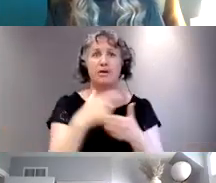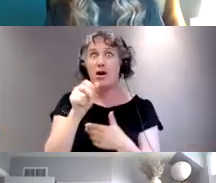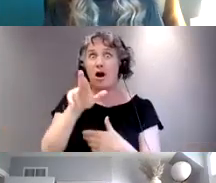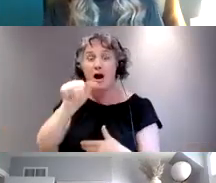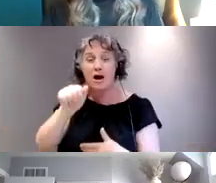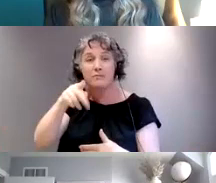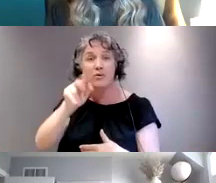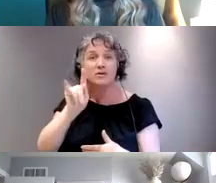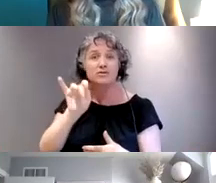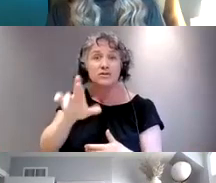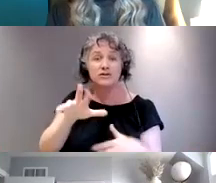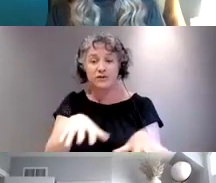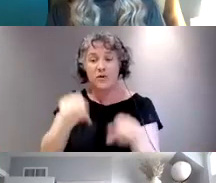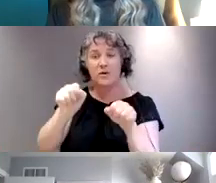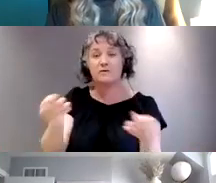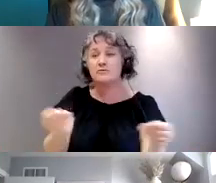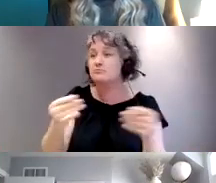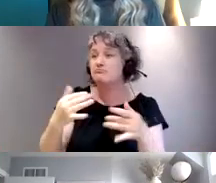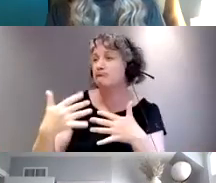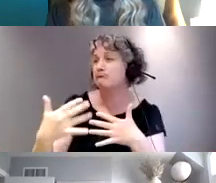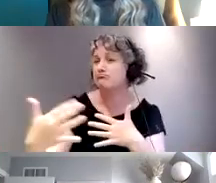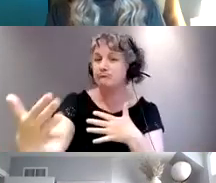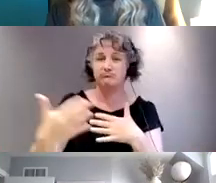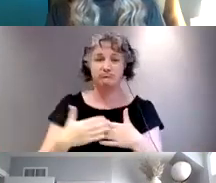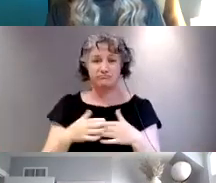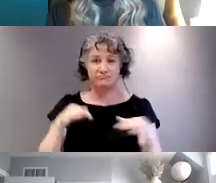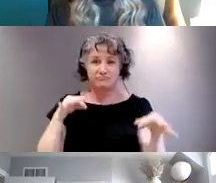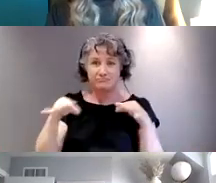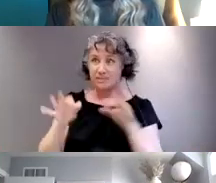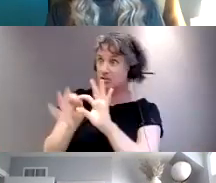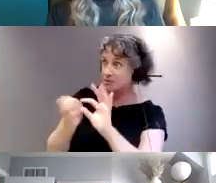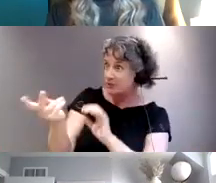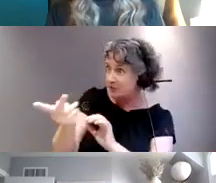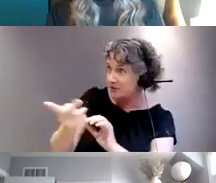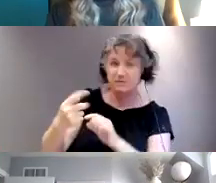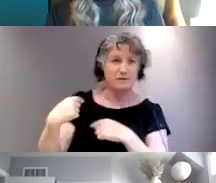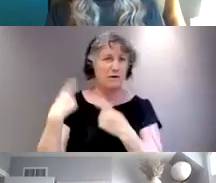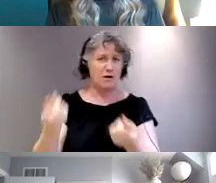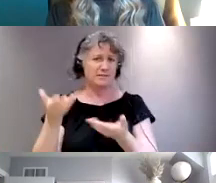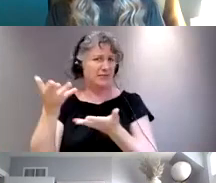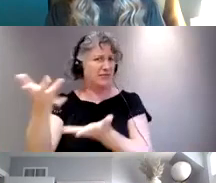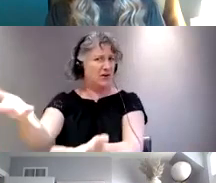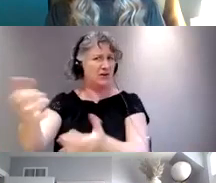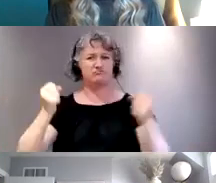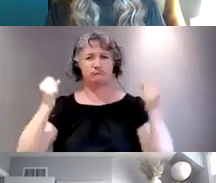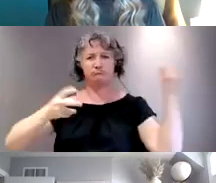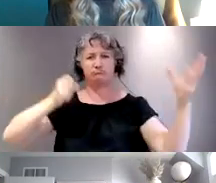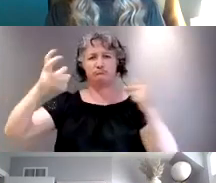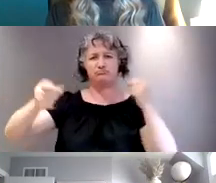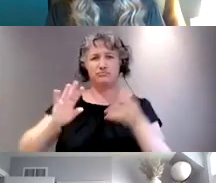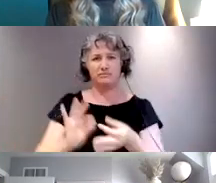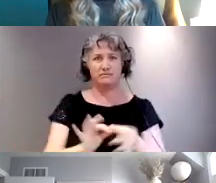beginning to host us and taking us through this webinar. Our ASL interpreters, who are always there to help provide